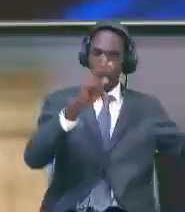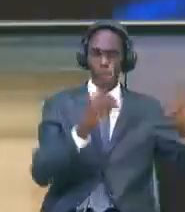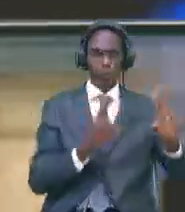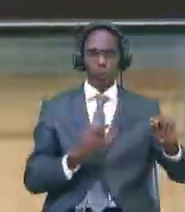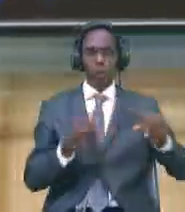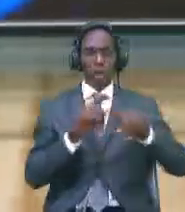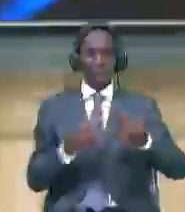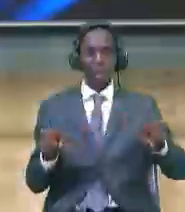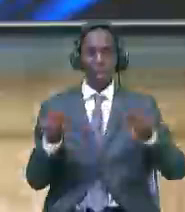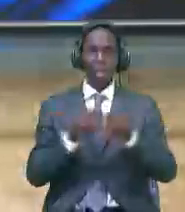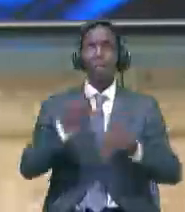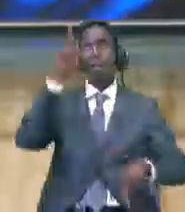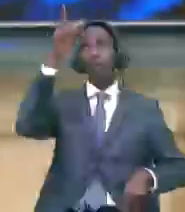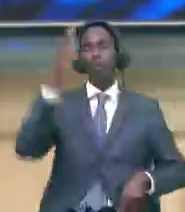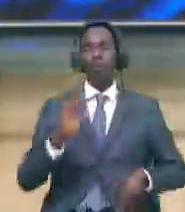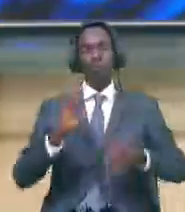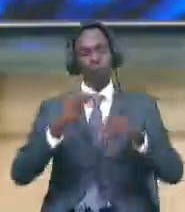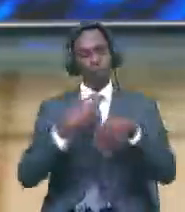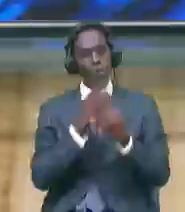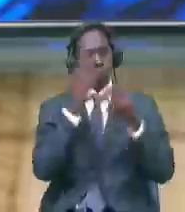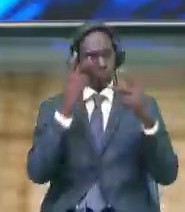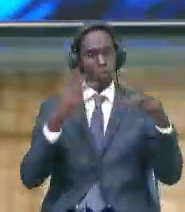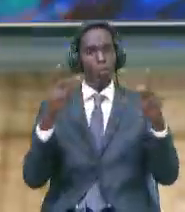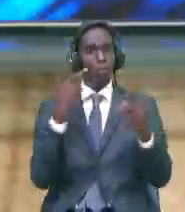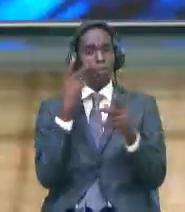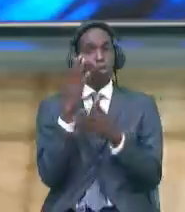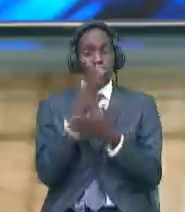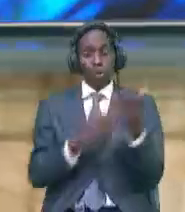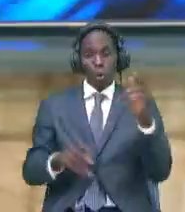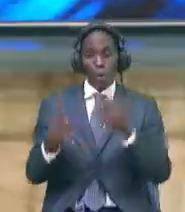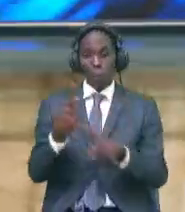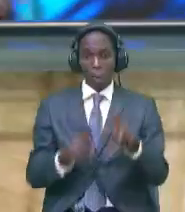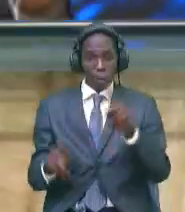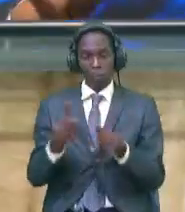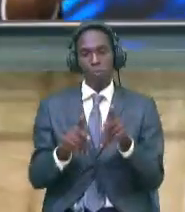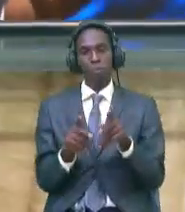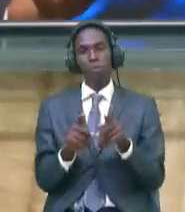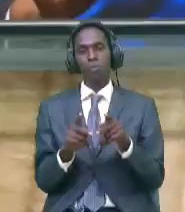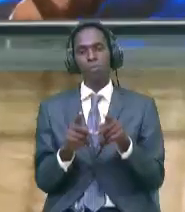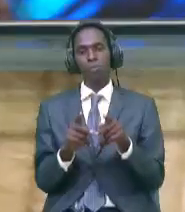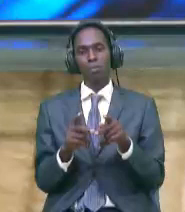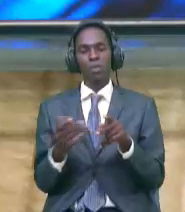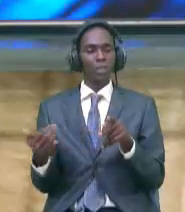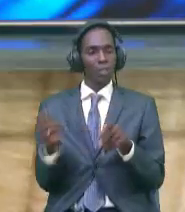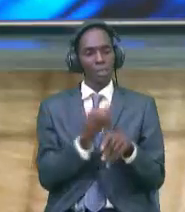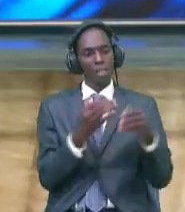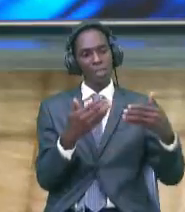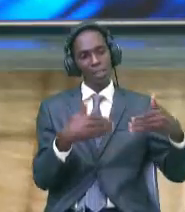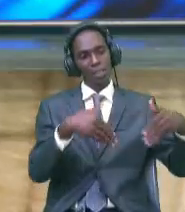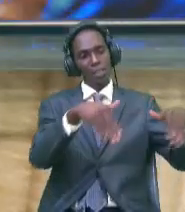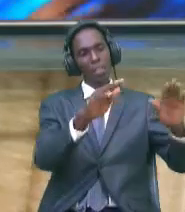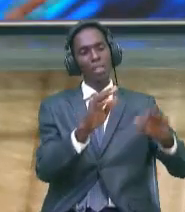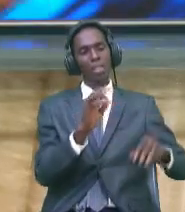their sensuality produces money. That's their job. They sell evil and